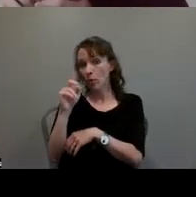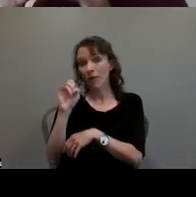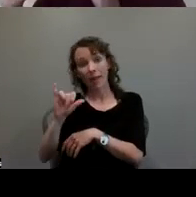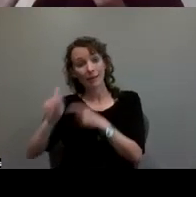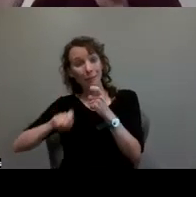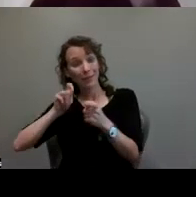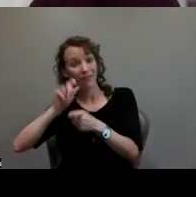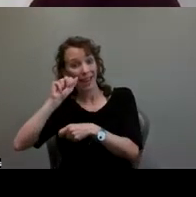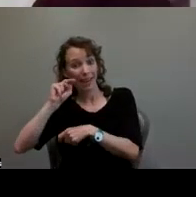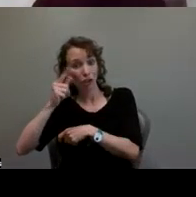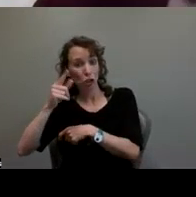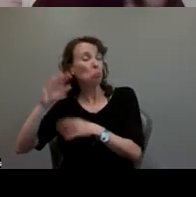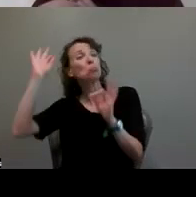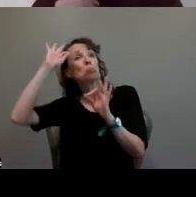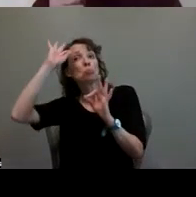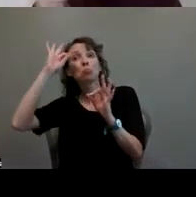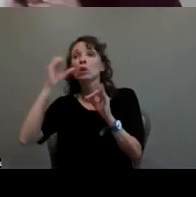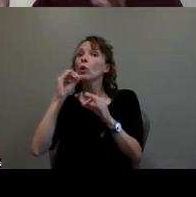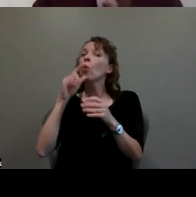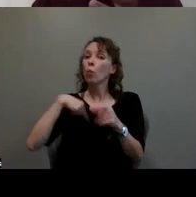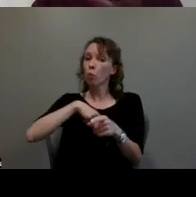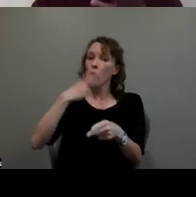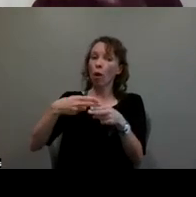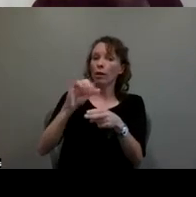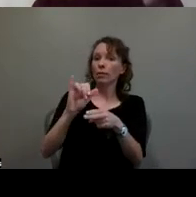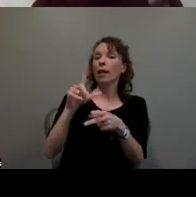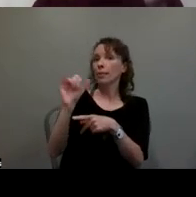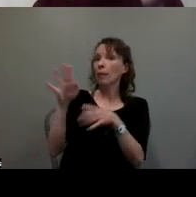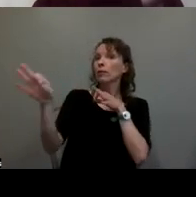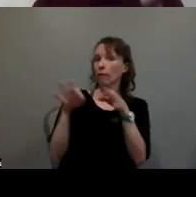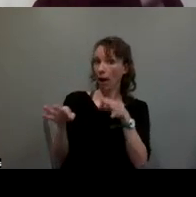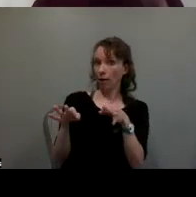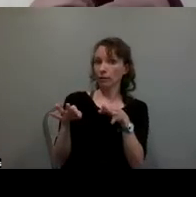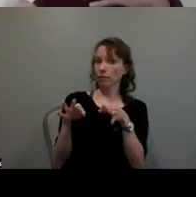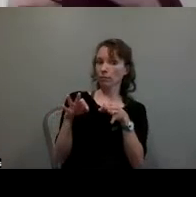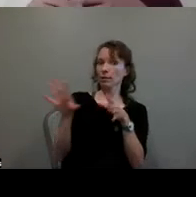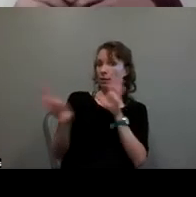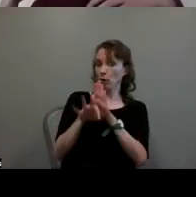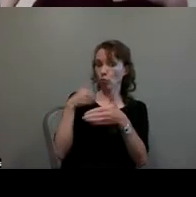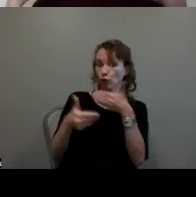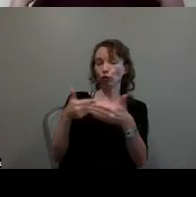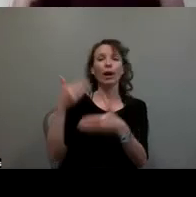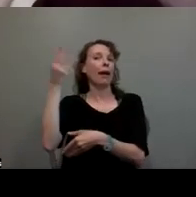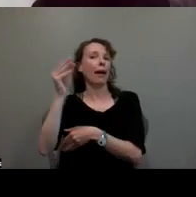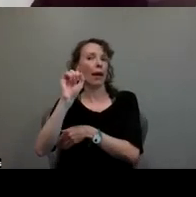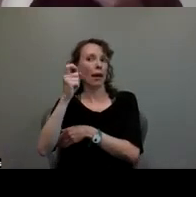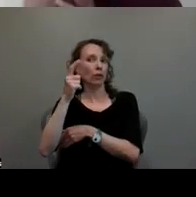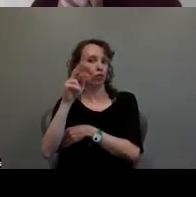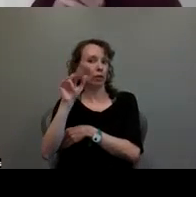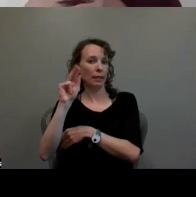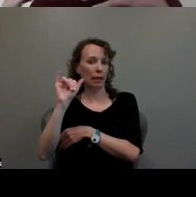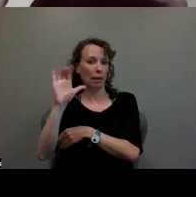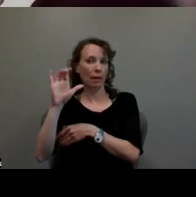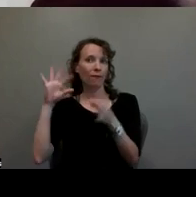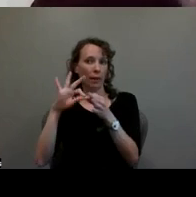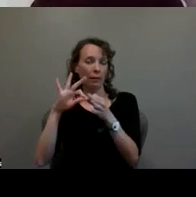specific laboratory-defined selection pressure extrinsic fitness. And so if you want